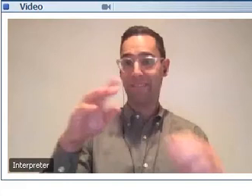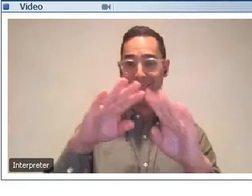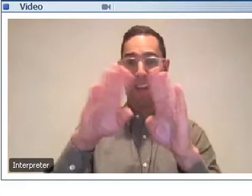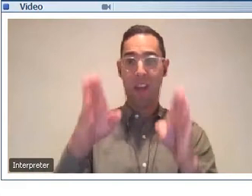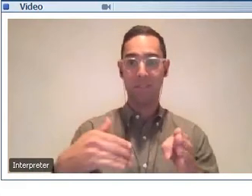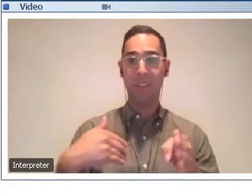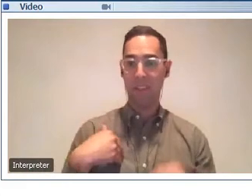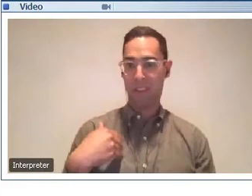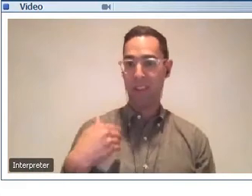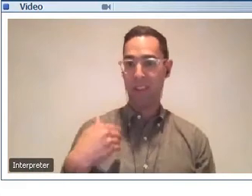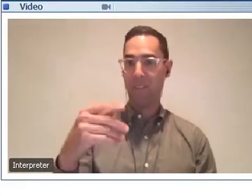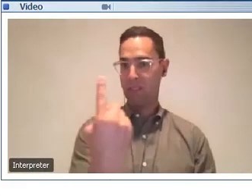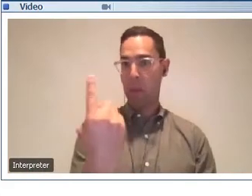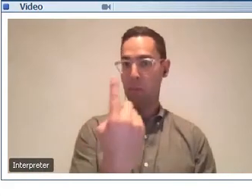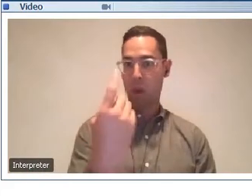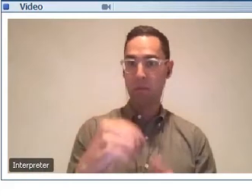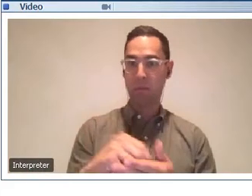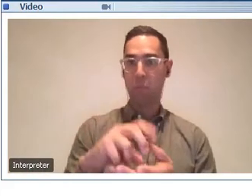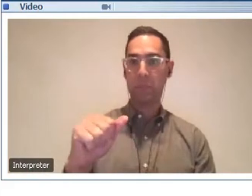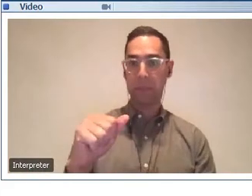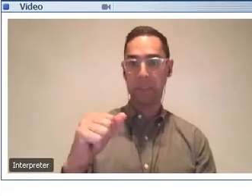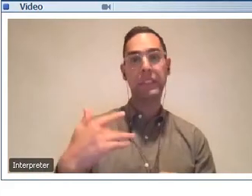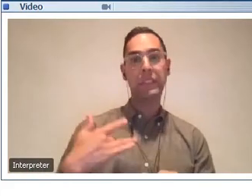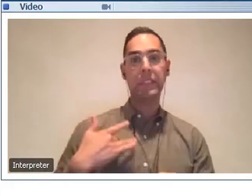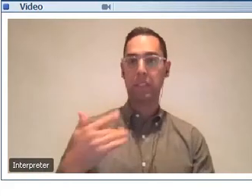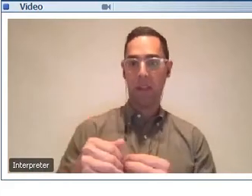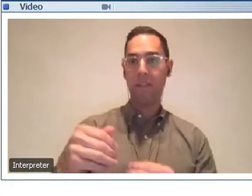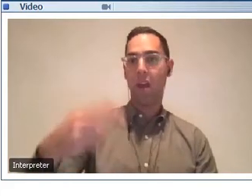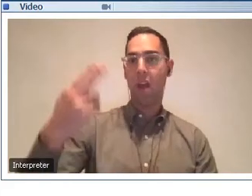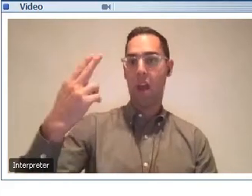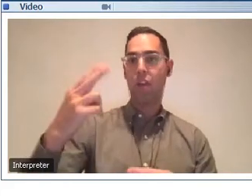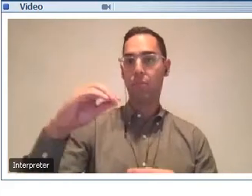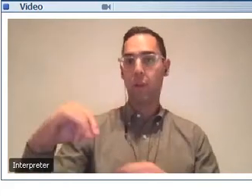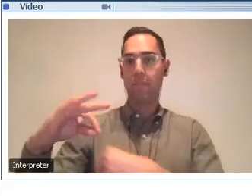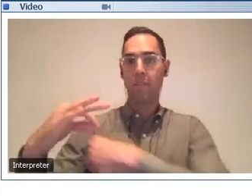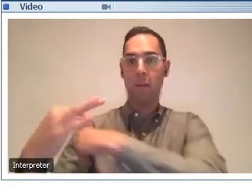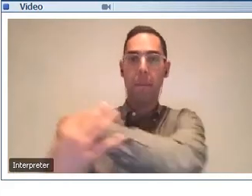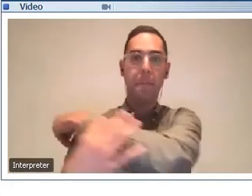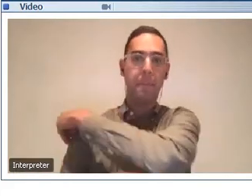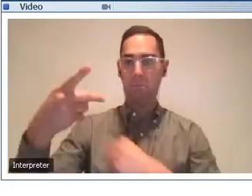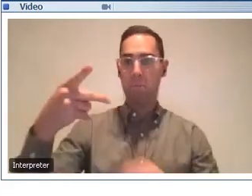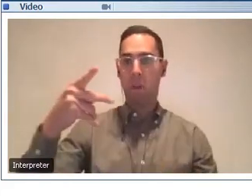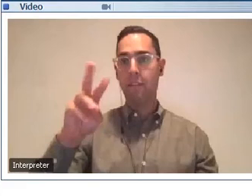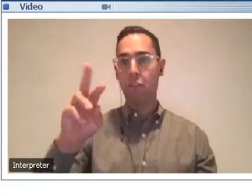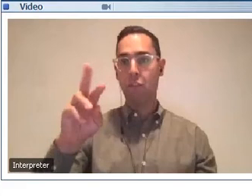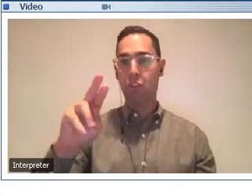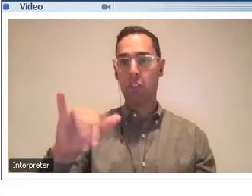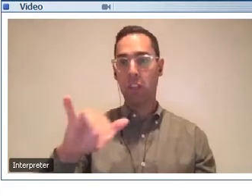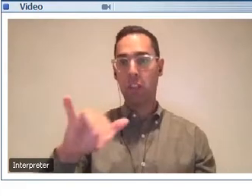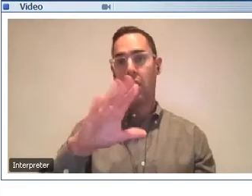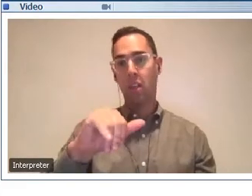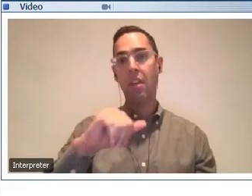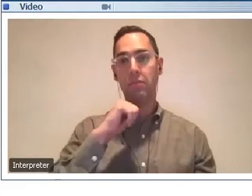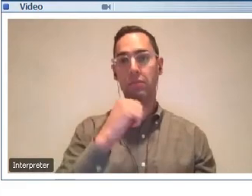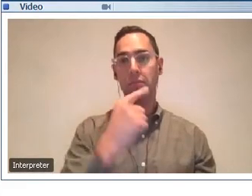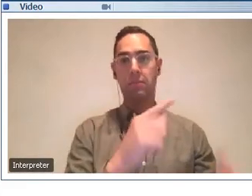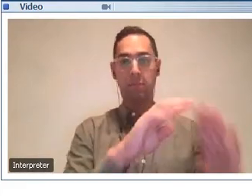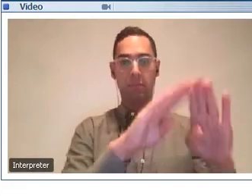face higher poverty rates than households without a member with a disability. Next slide,